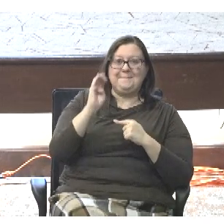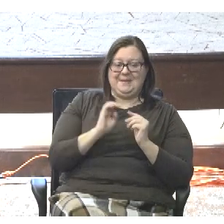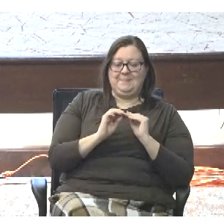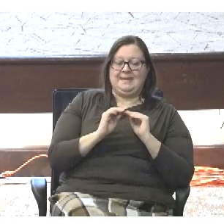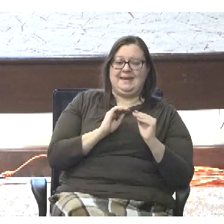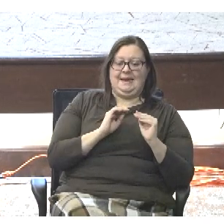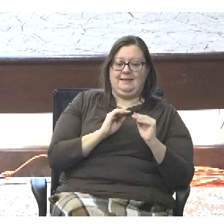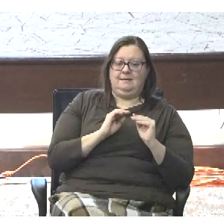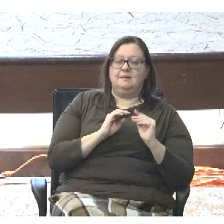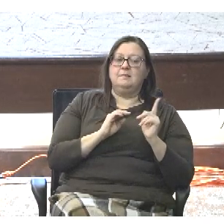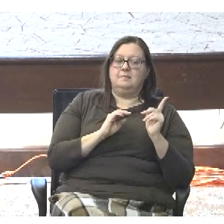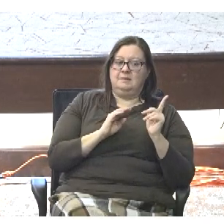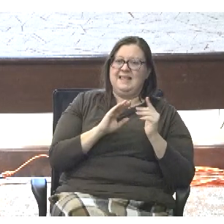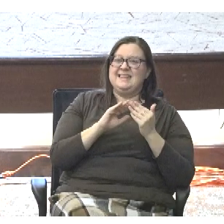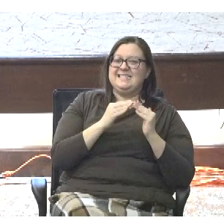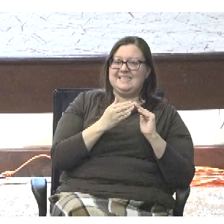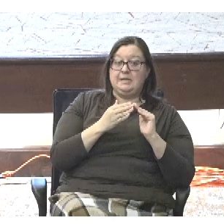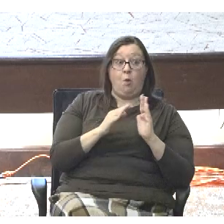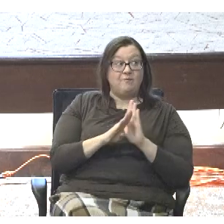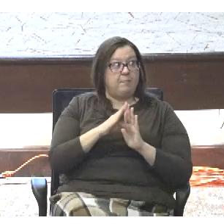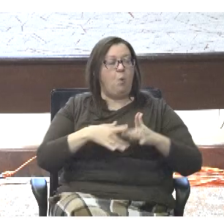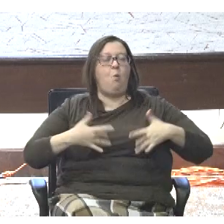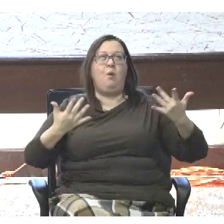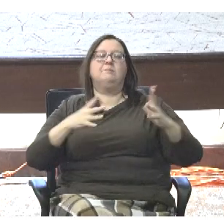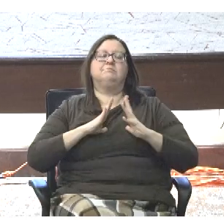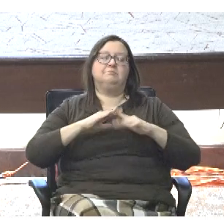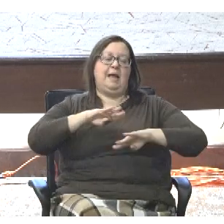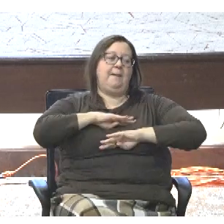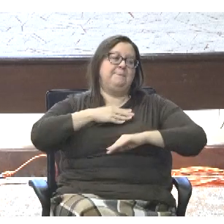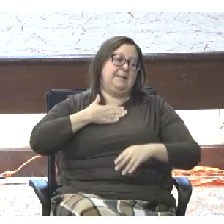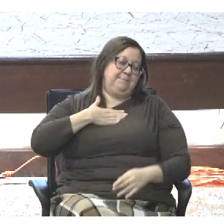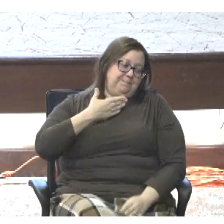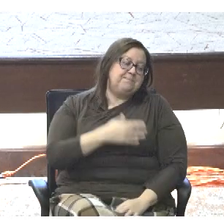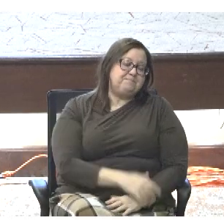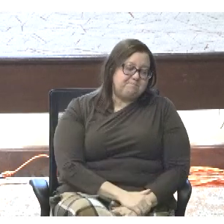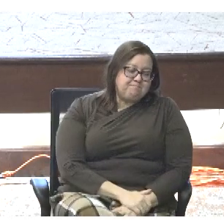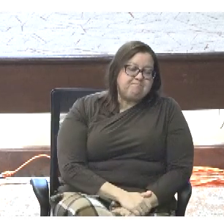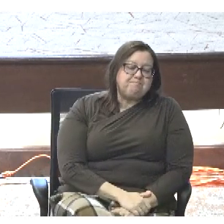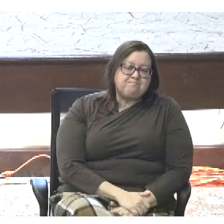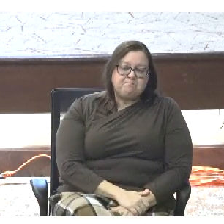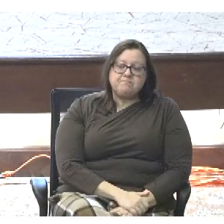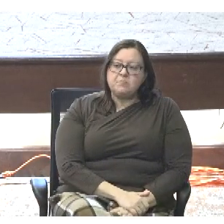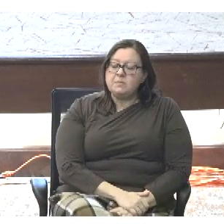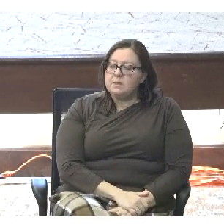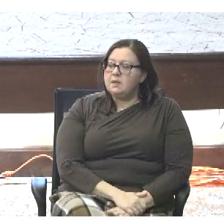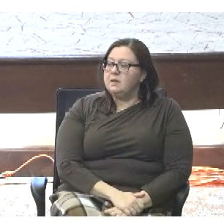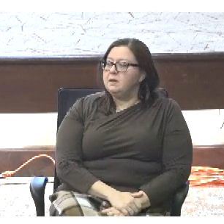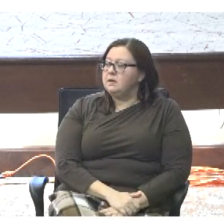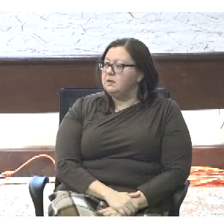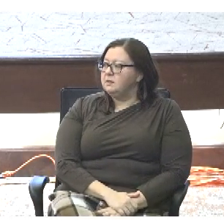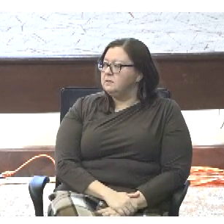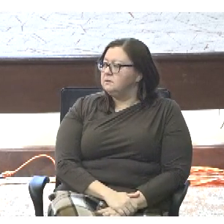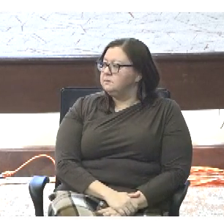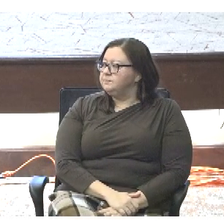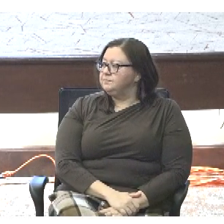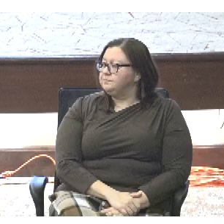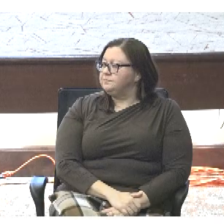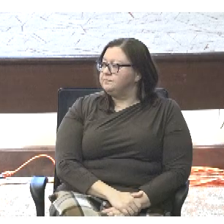city, and I can tell you that the development community was extremely happy with this. So I told you